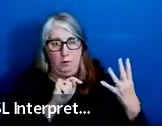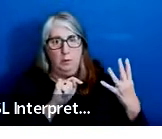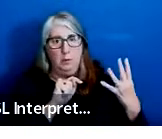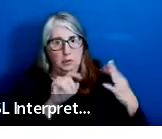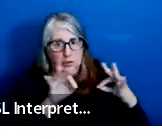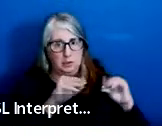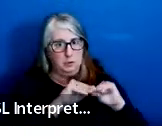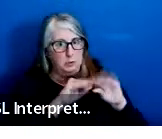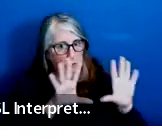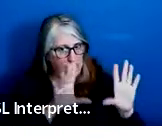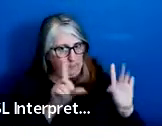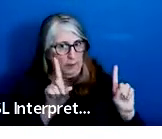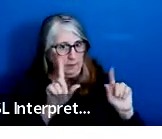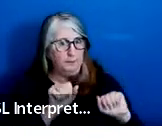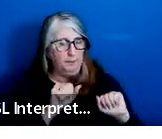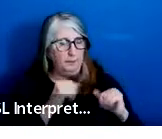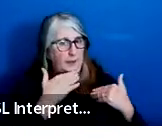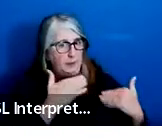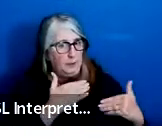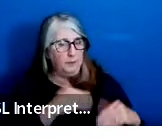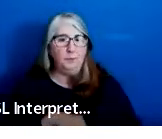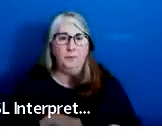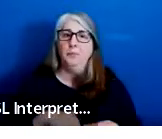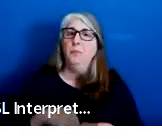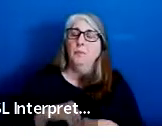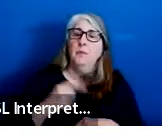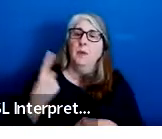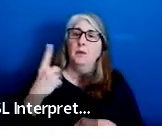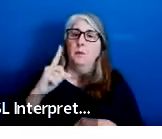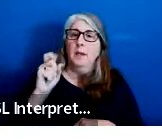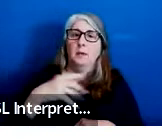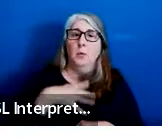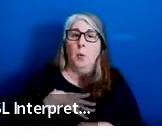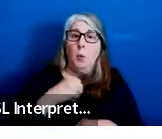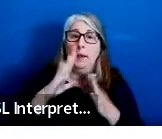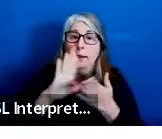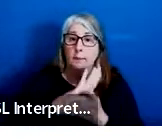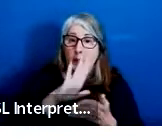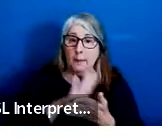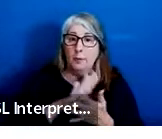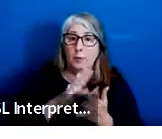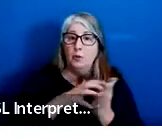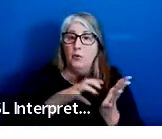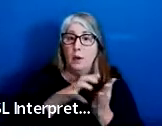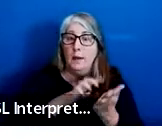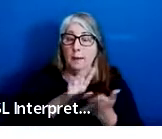Thank you. Thank What you. about white paper and shredded paper? Are they composted?